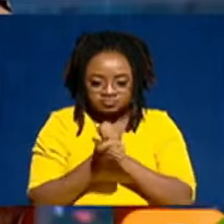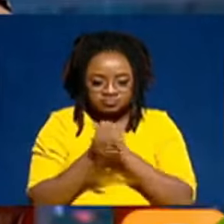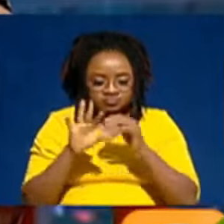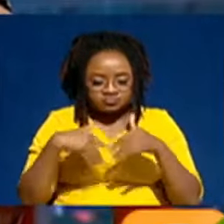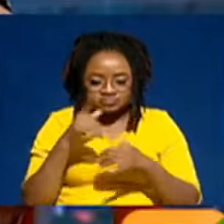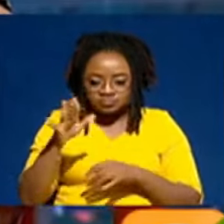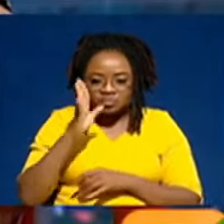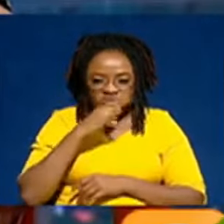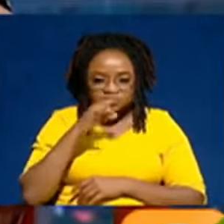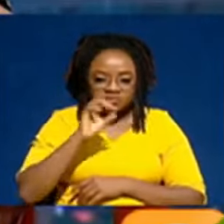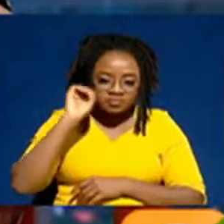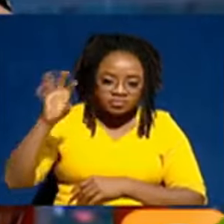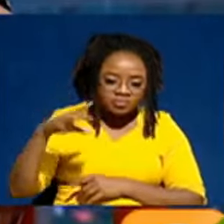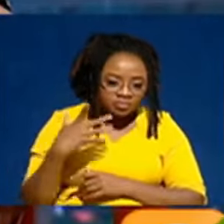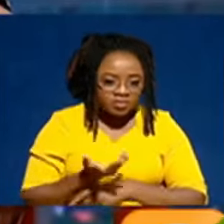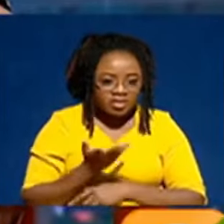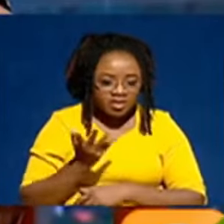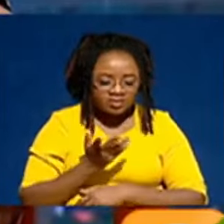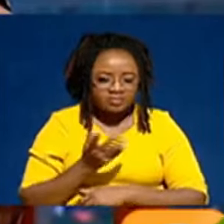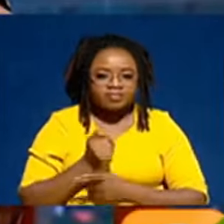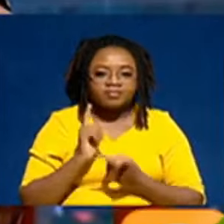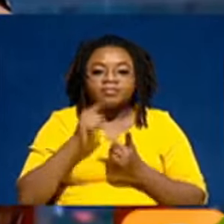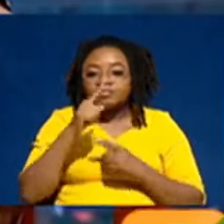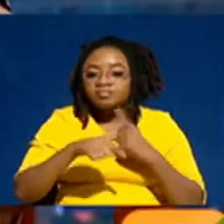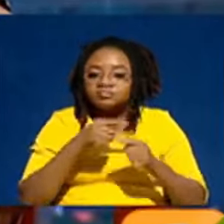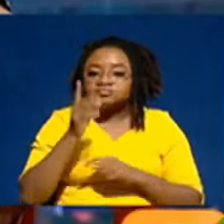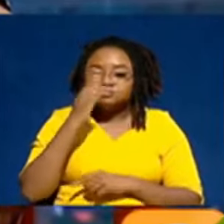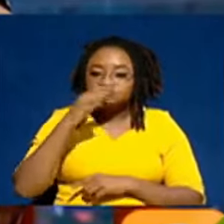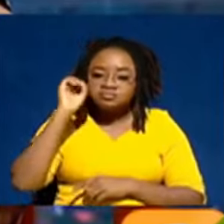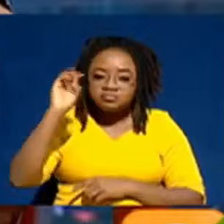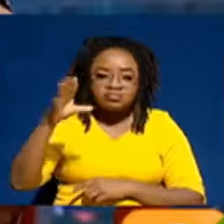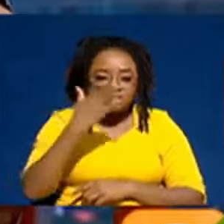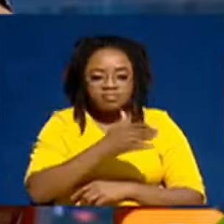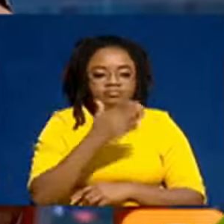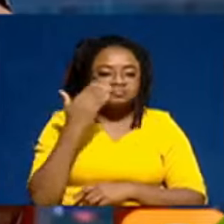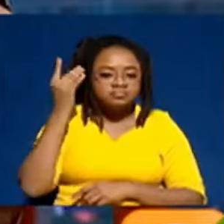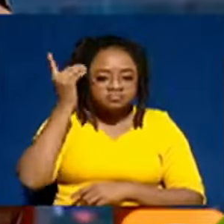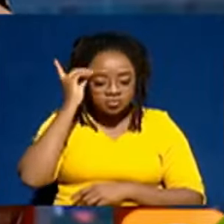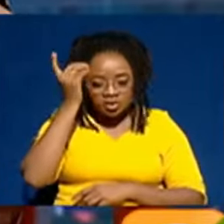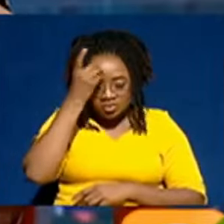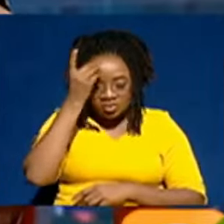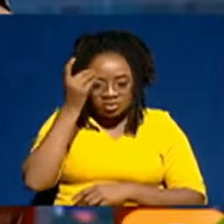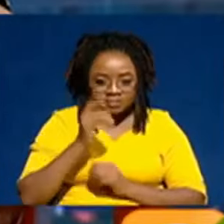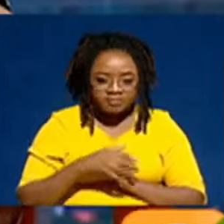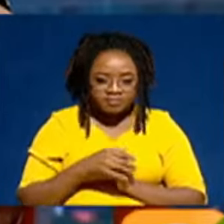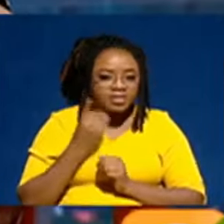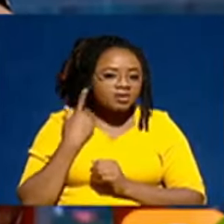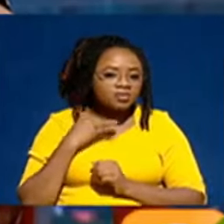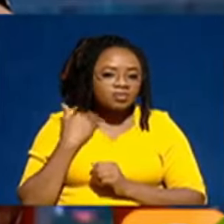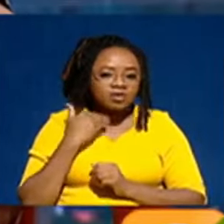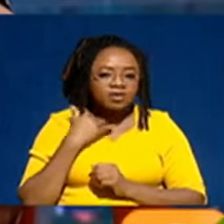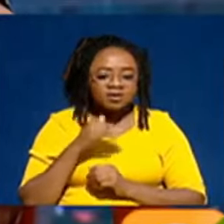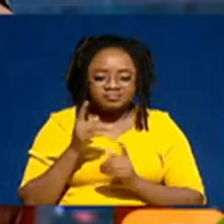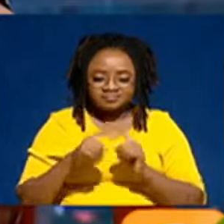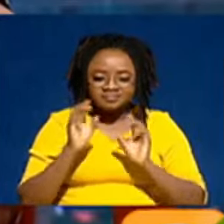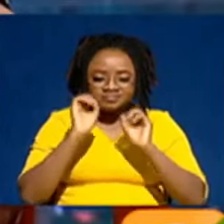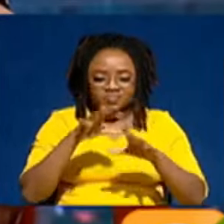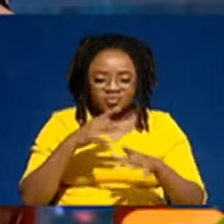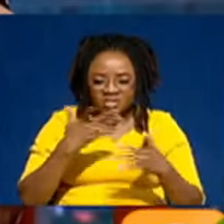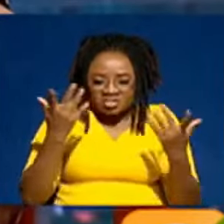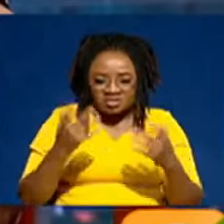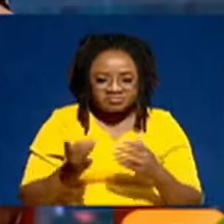waste. You are still disposing your waste in Dondora in a very rudimental fashion. You are talking